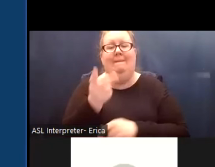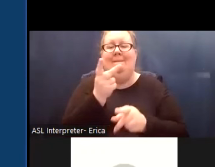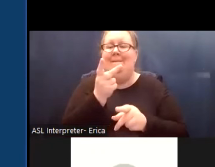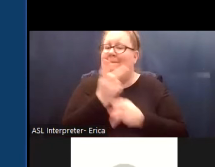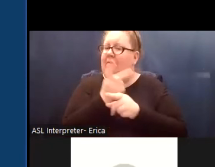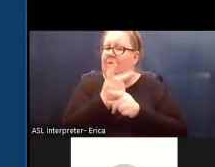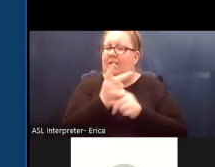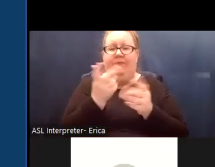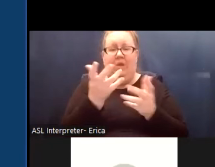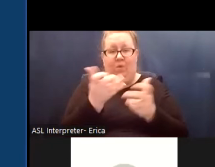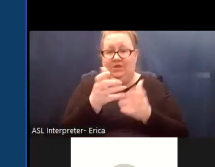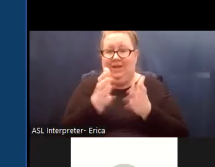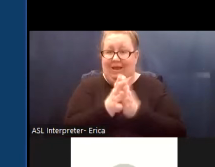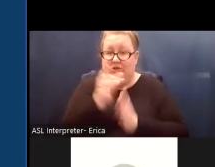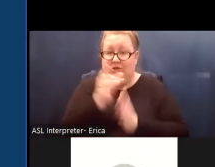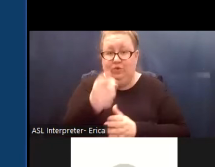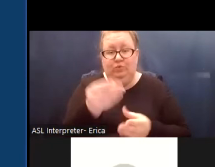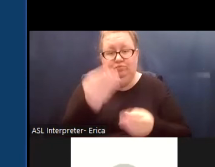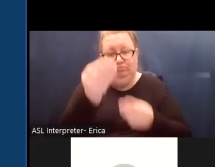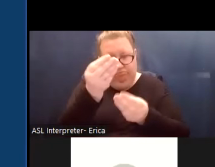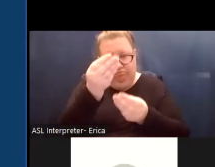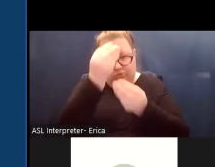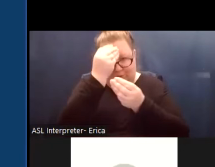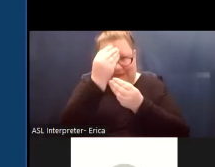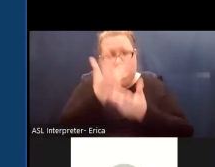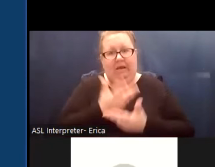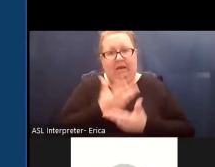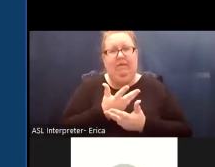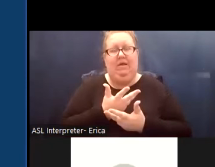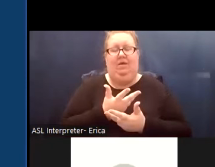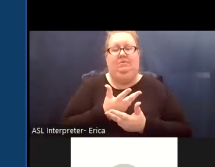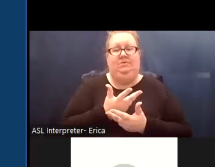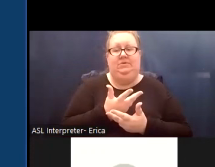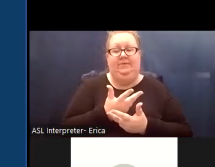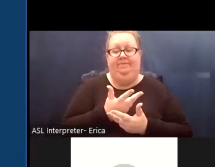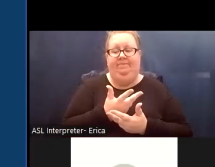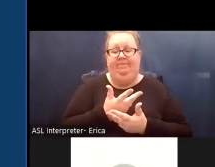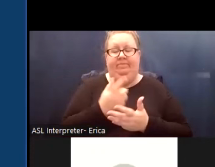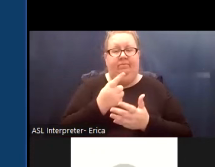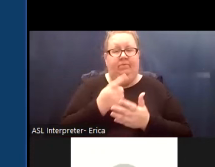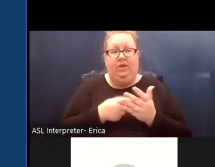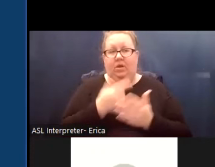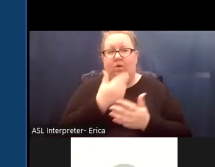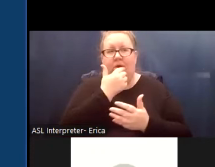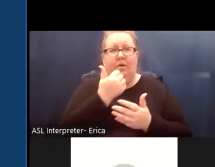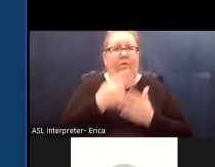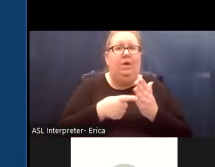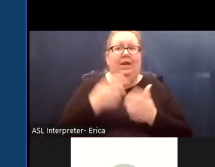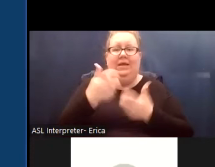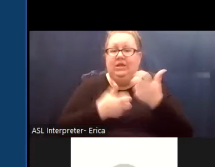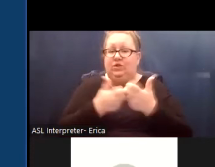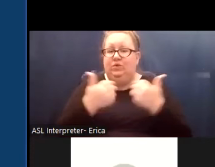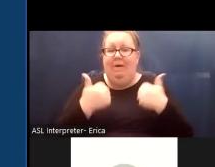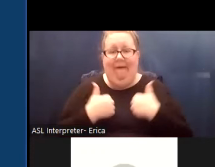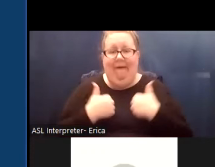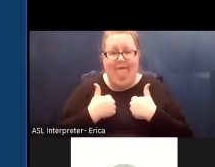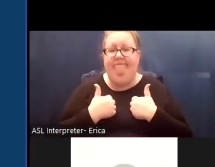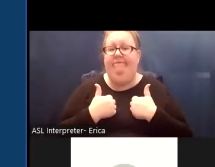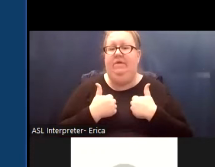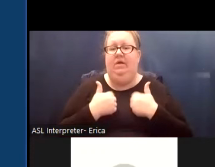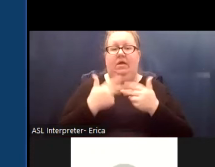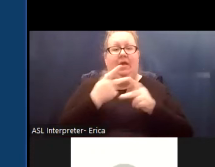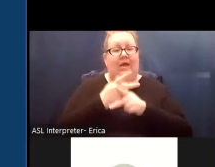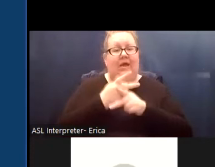ask you to keep telling us what's best, what, you know, any issues that you may have, and keep, you know,